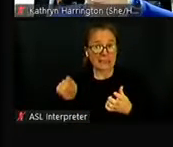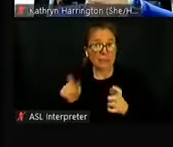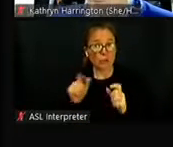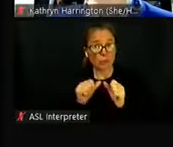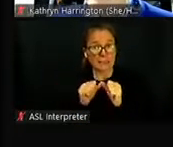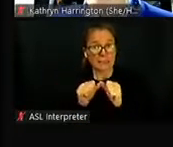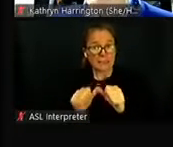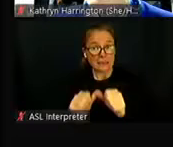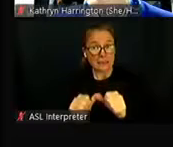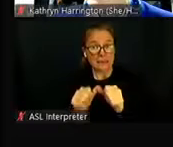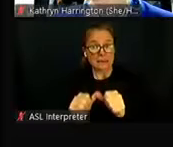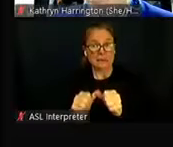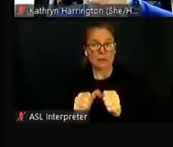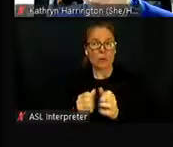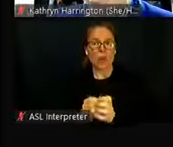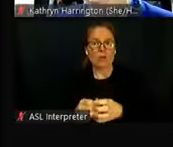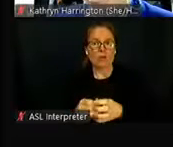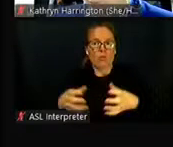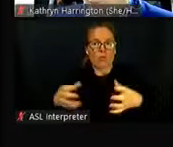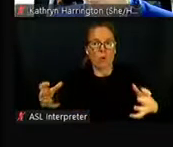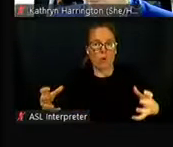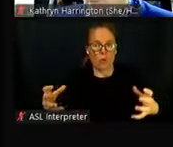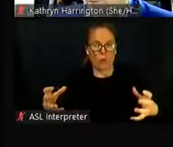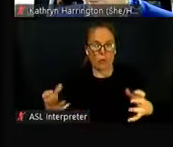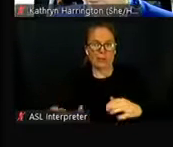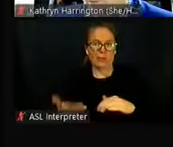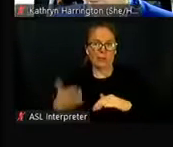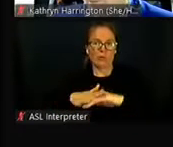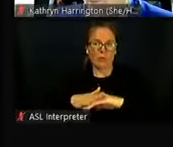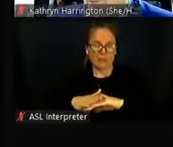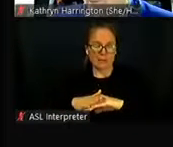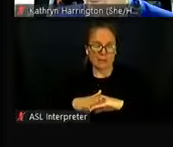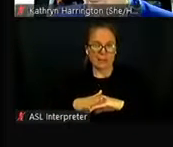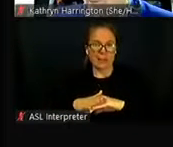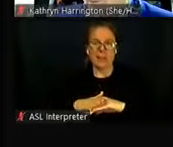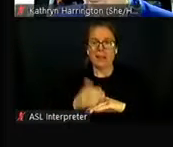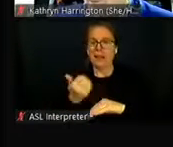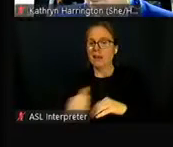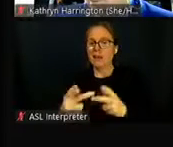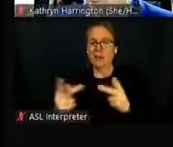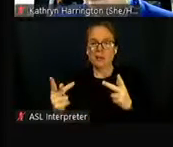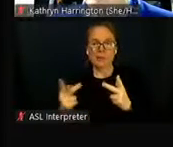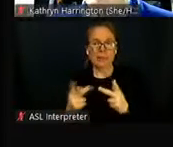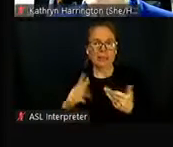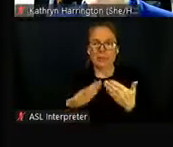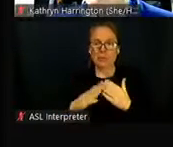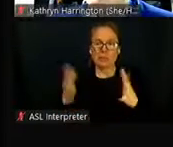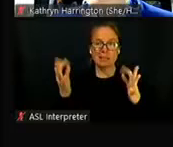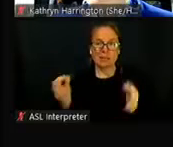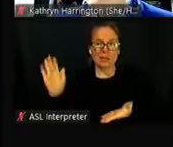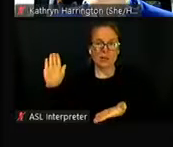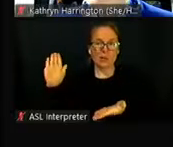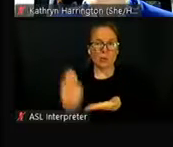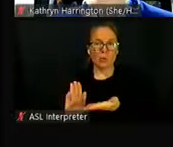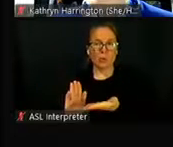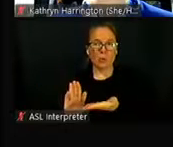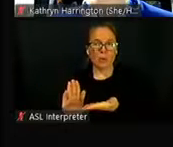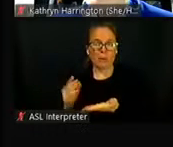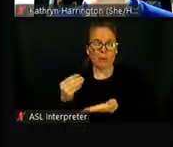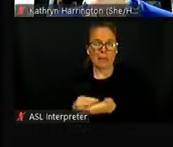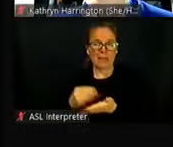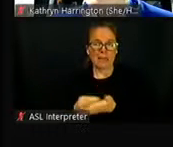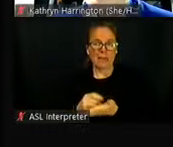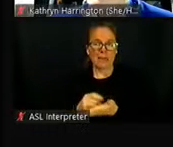continue and grow. Wherever a community decides to defund the police